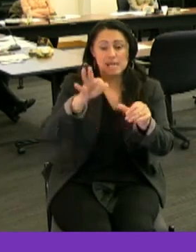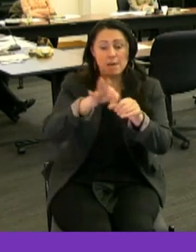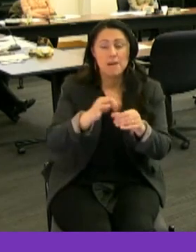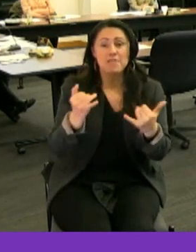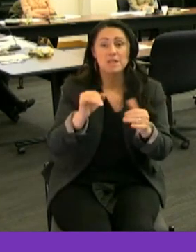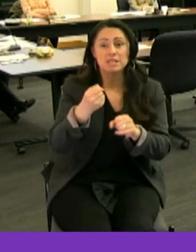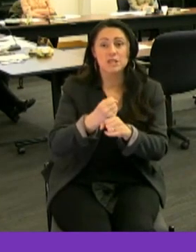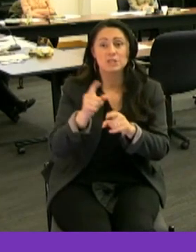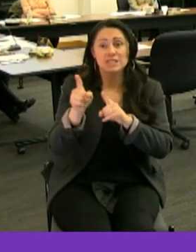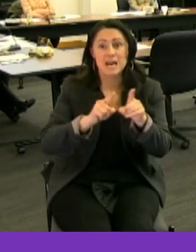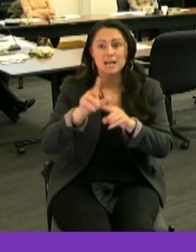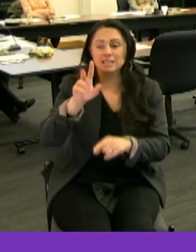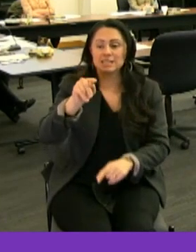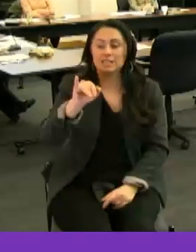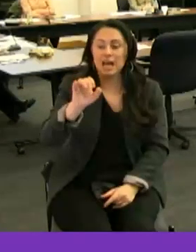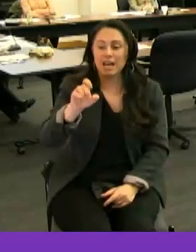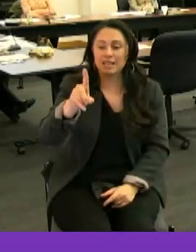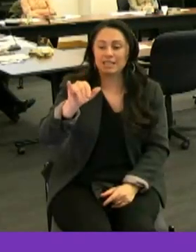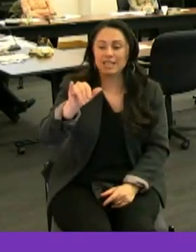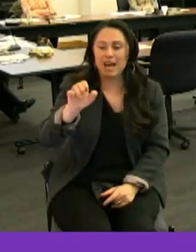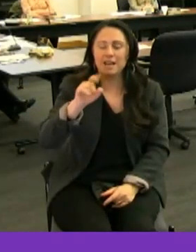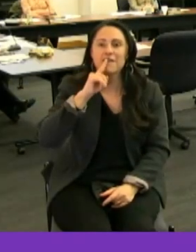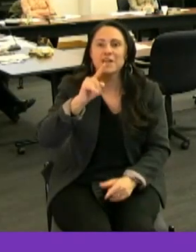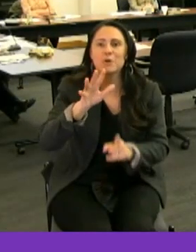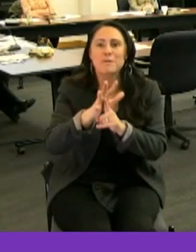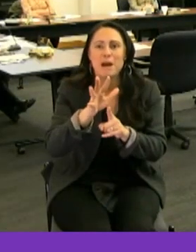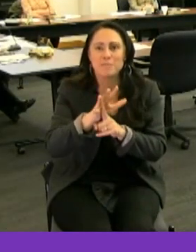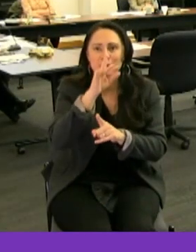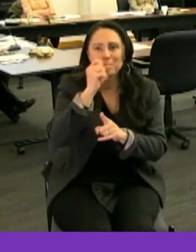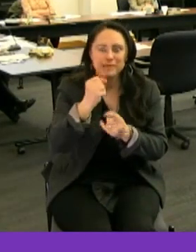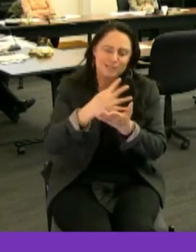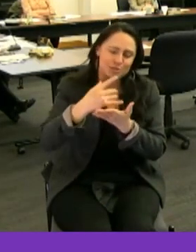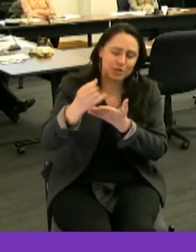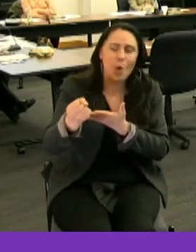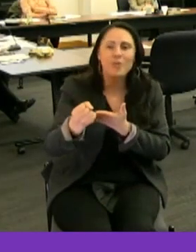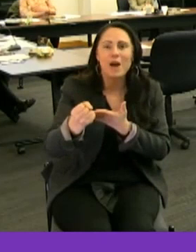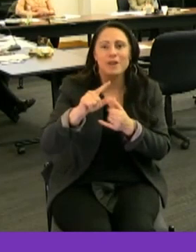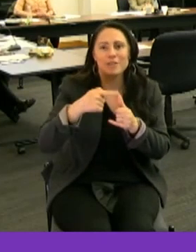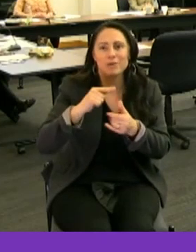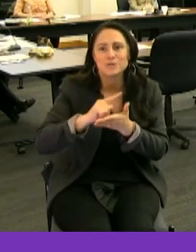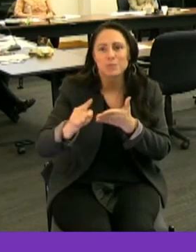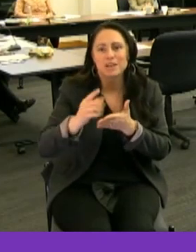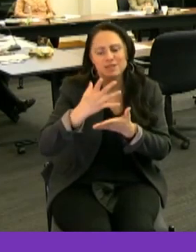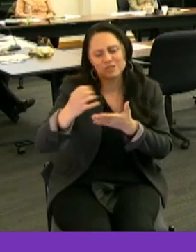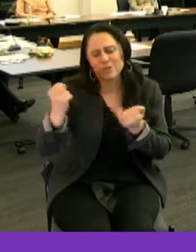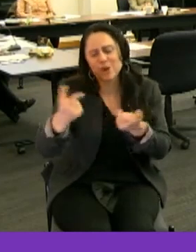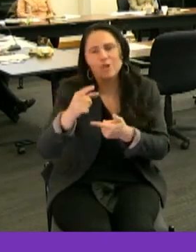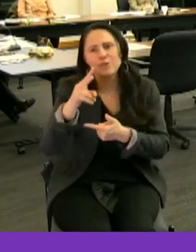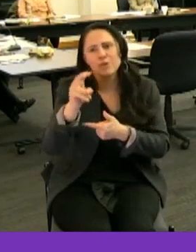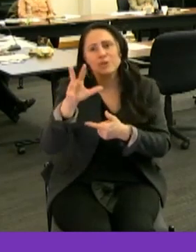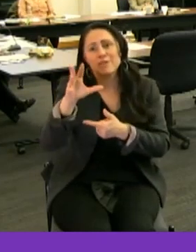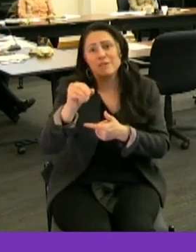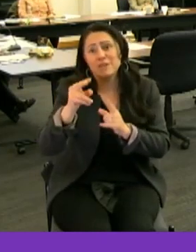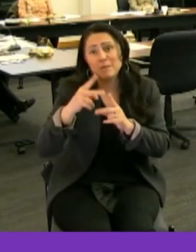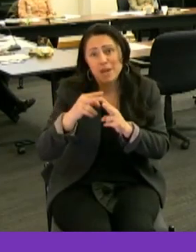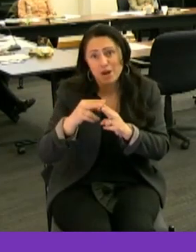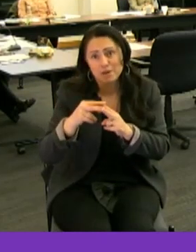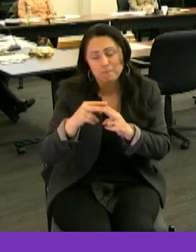were tie-dyed. They were very popular because we sold out the first week. We sold all 250